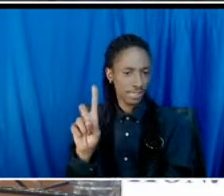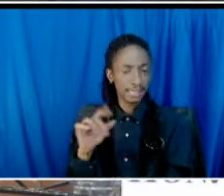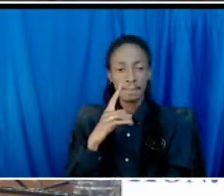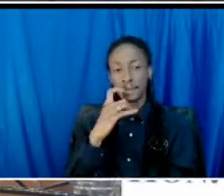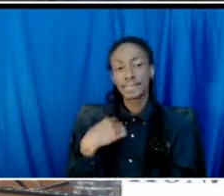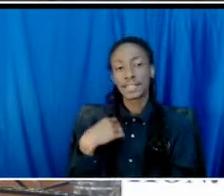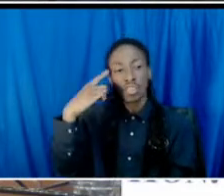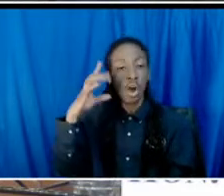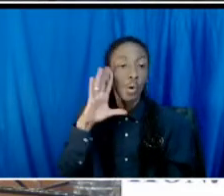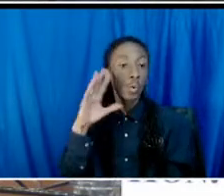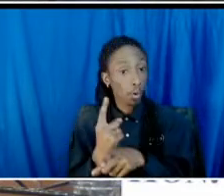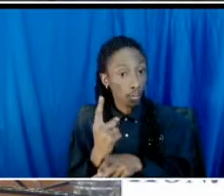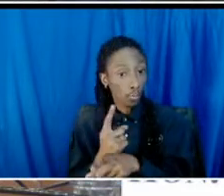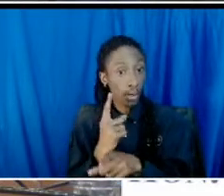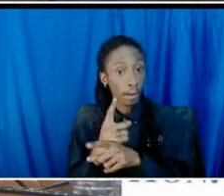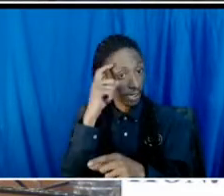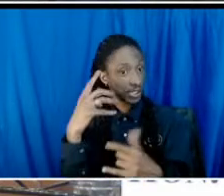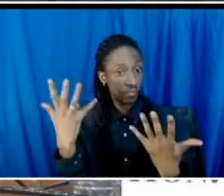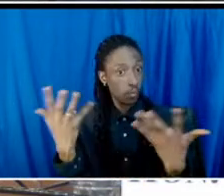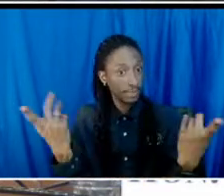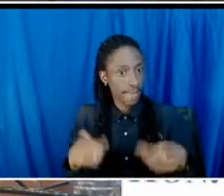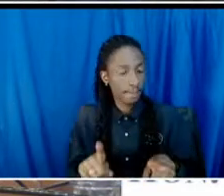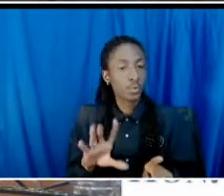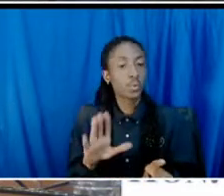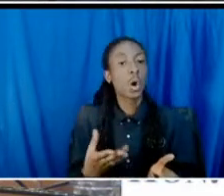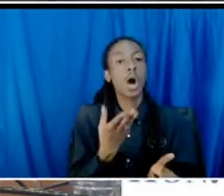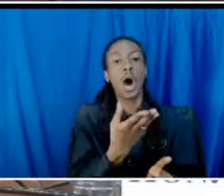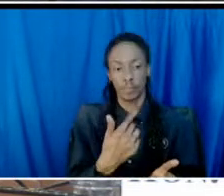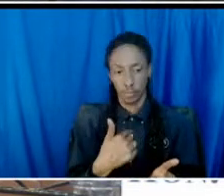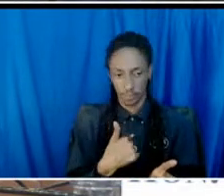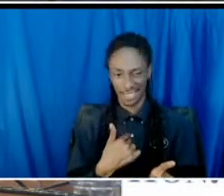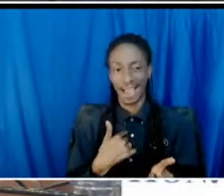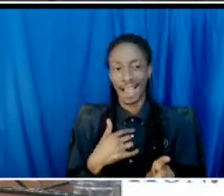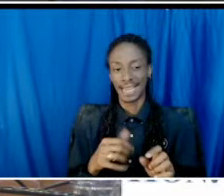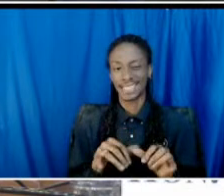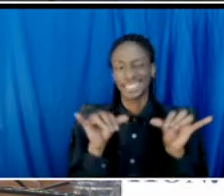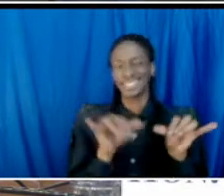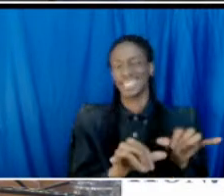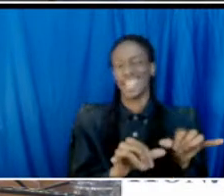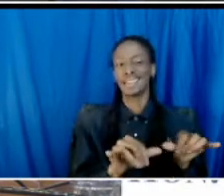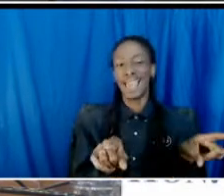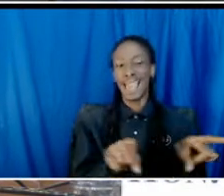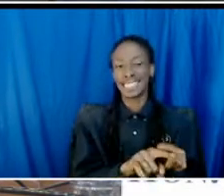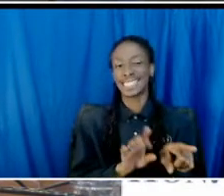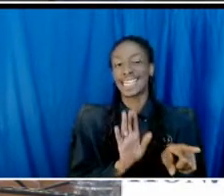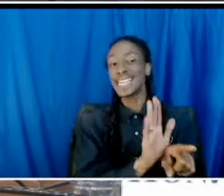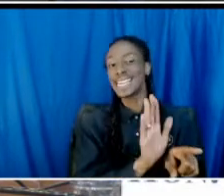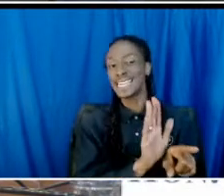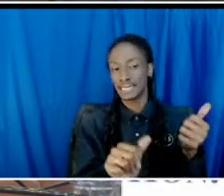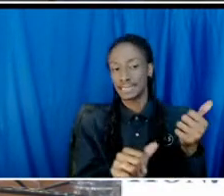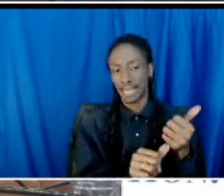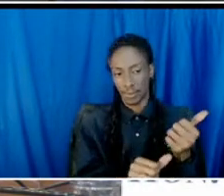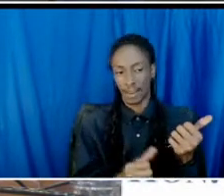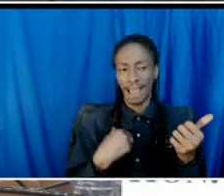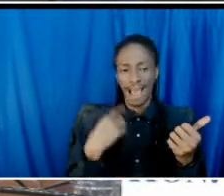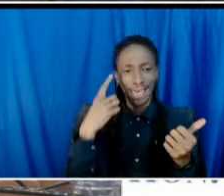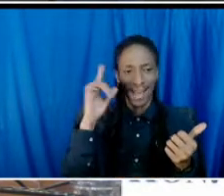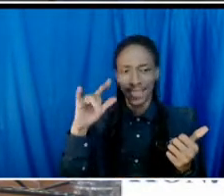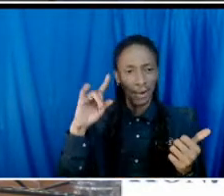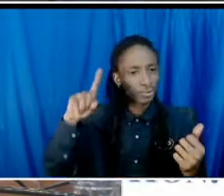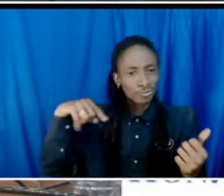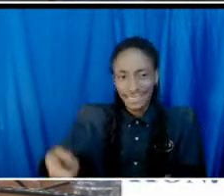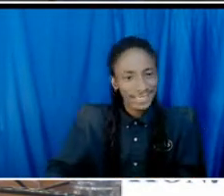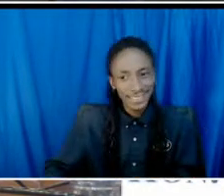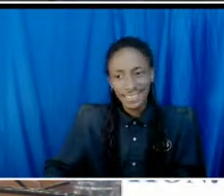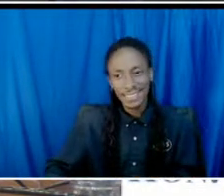what was happening to at least offer me that I could stay on as his deputy. I thought that was preposterous.